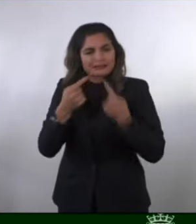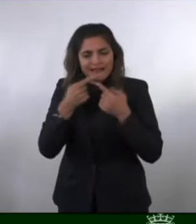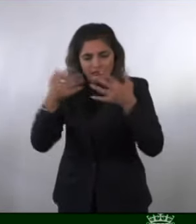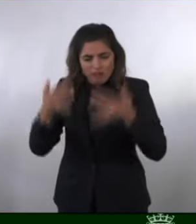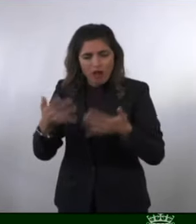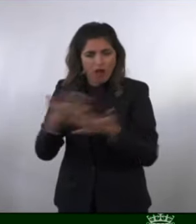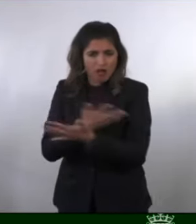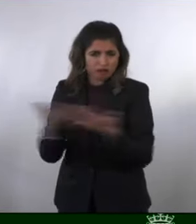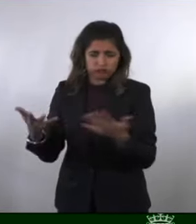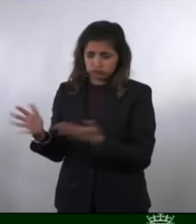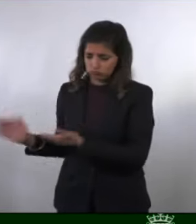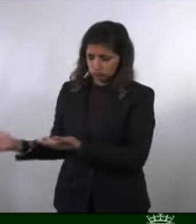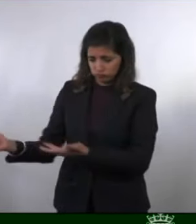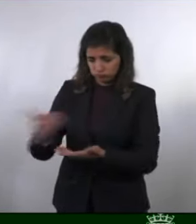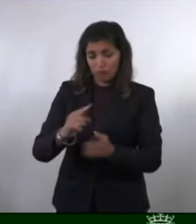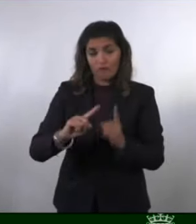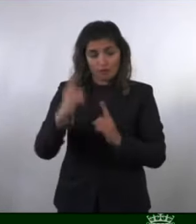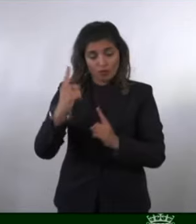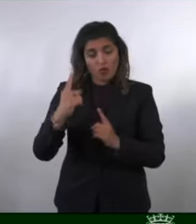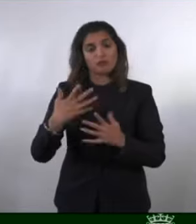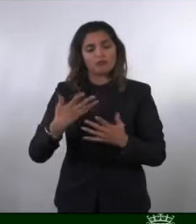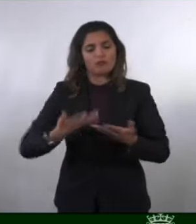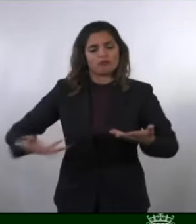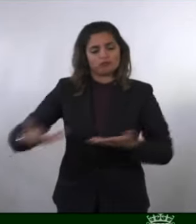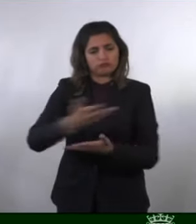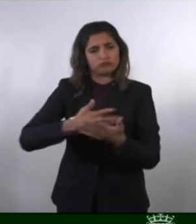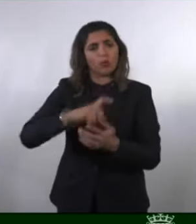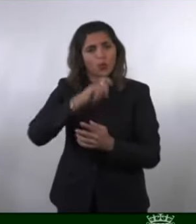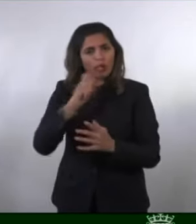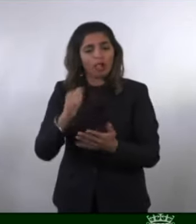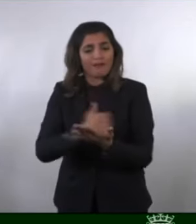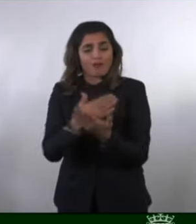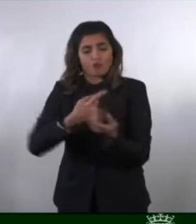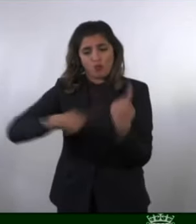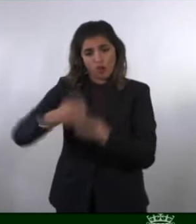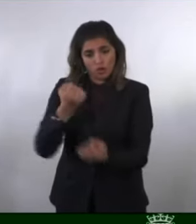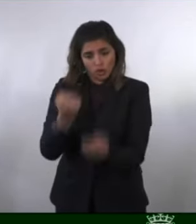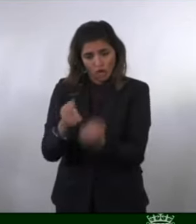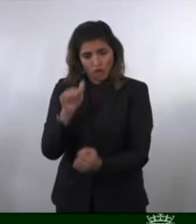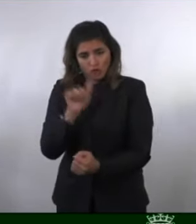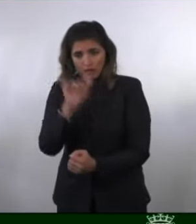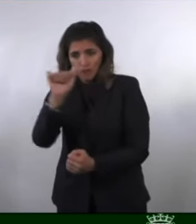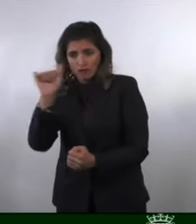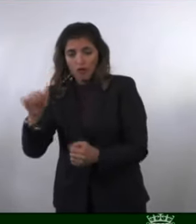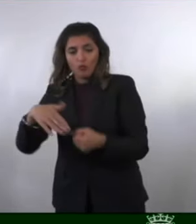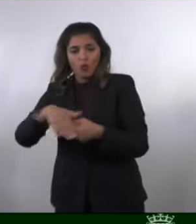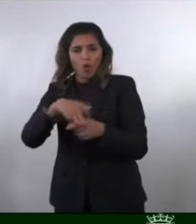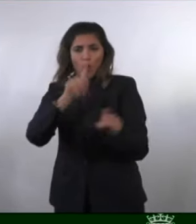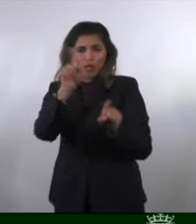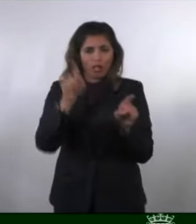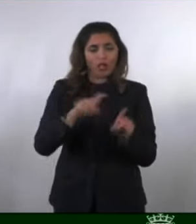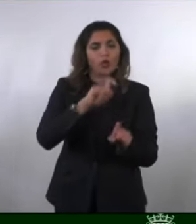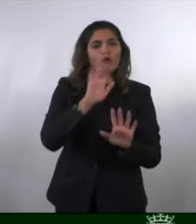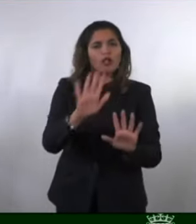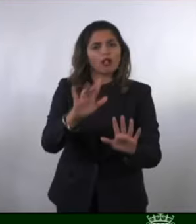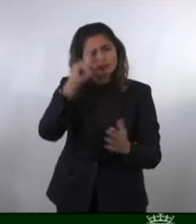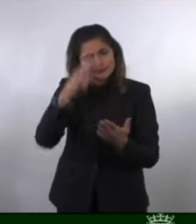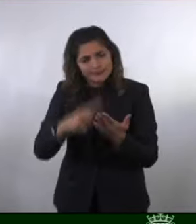judgments have to be made. I can commit to him that we will look at the